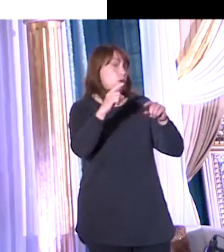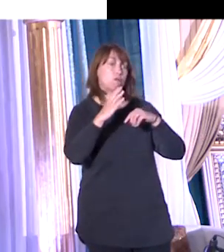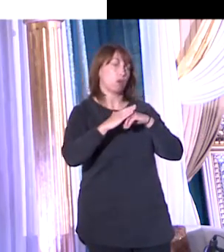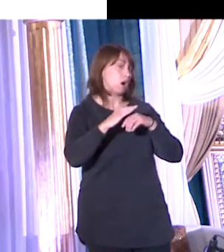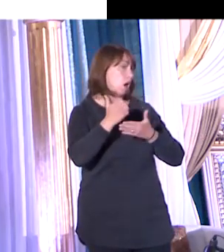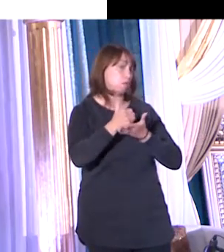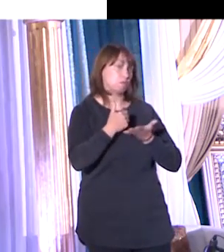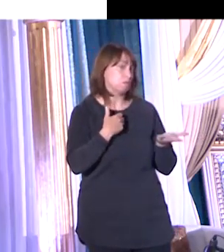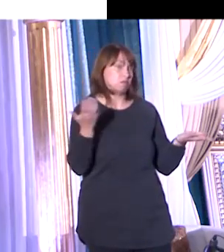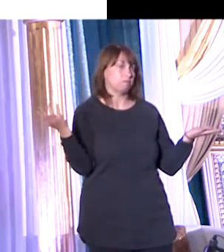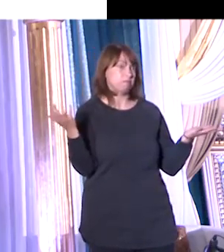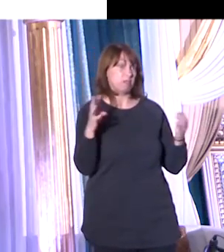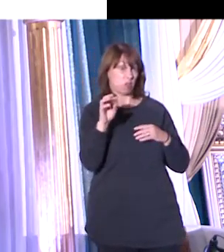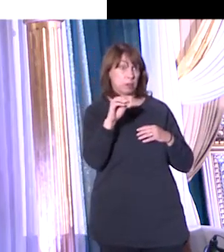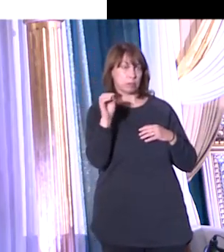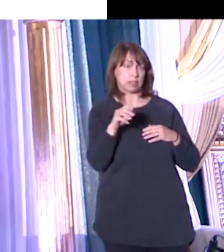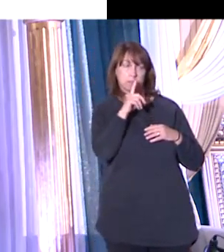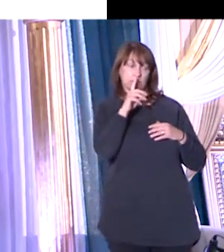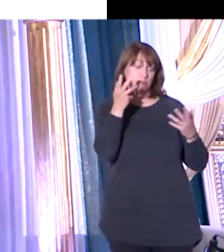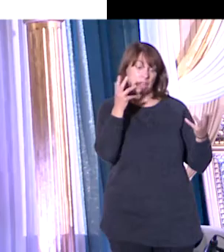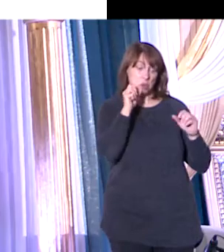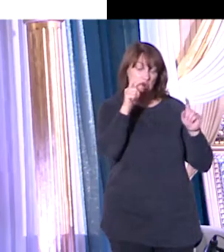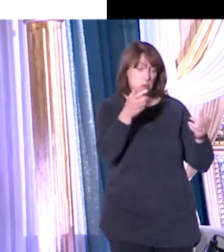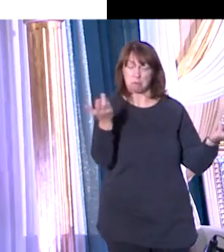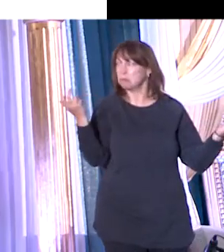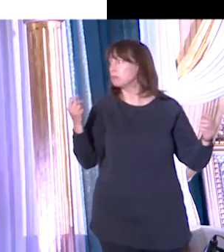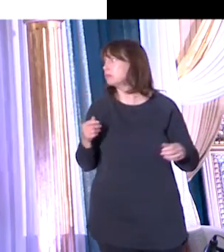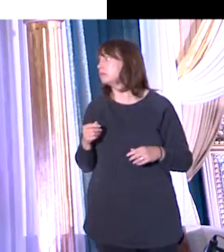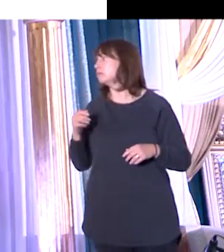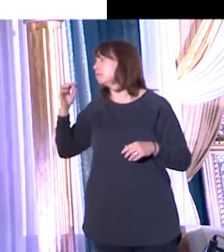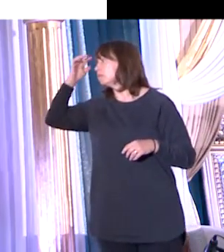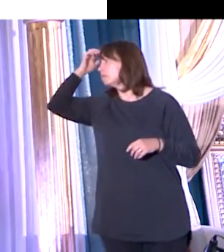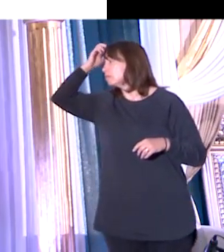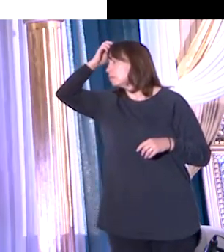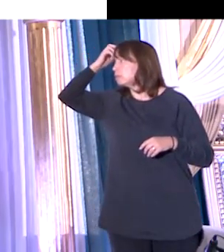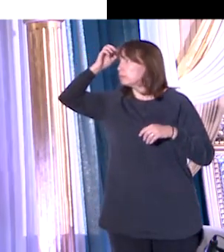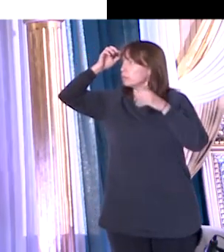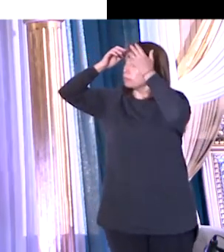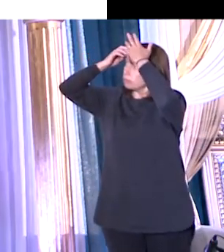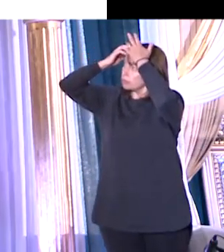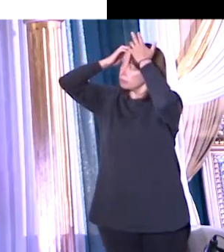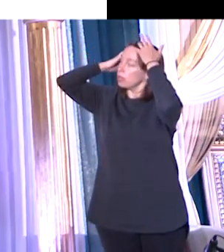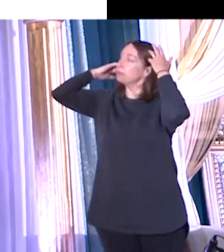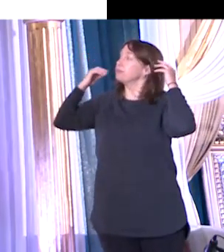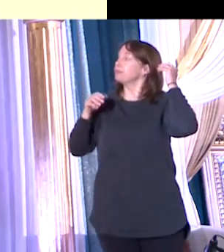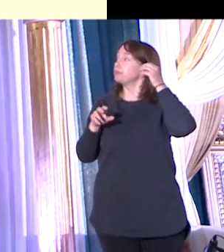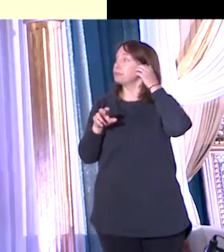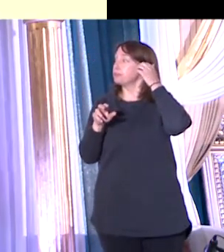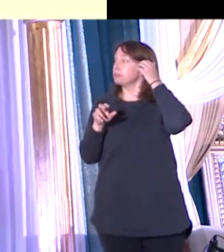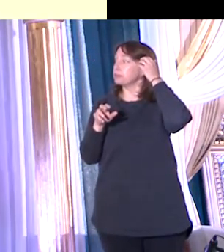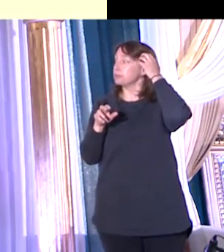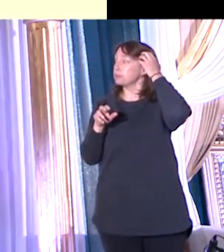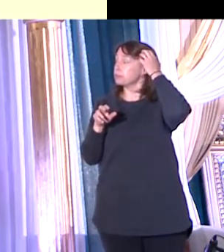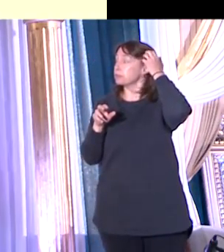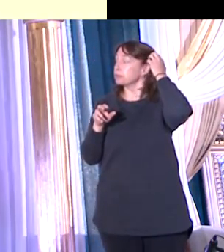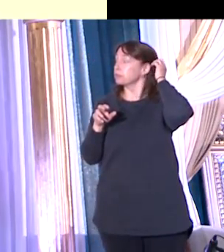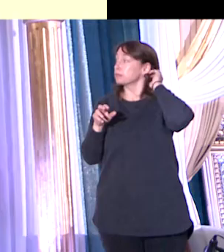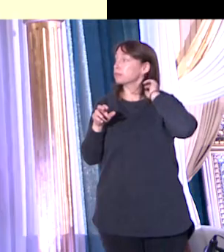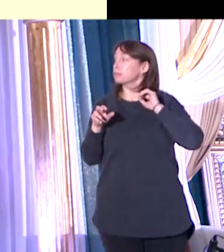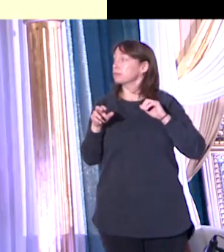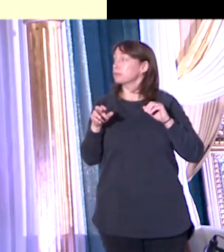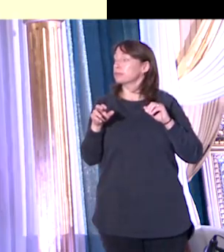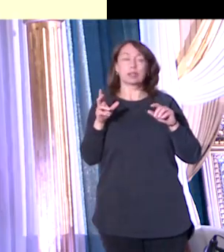There's lots of interpretation we can put on these results, and I invite you to do so, since I won't have much time today. The